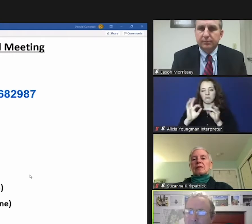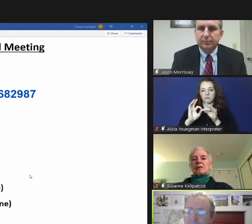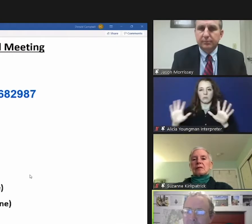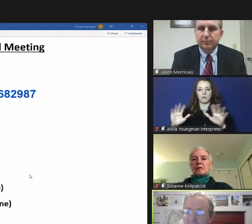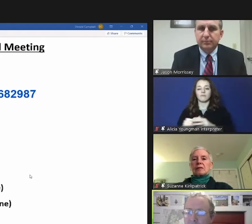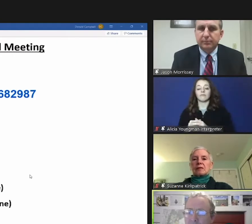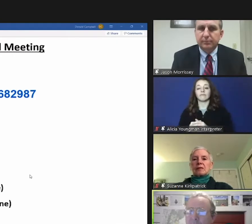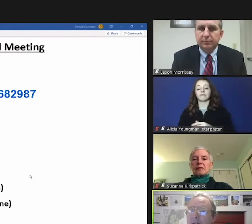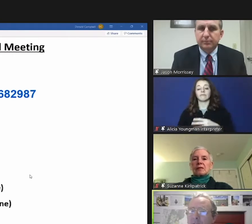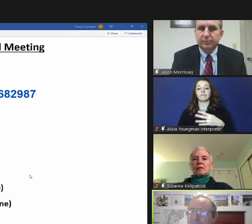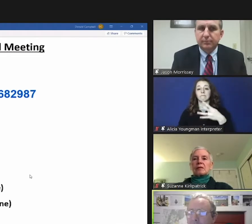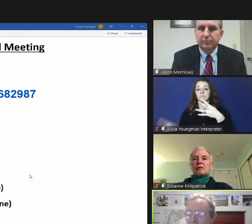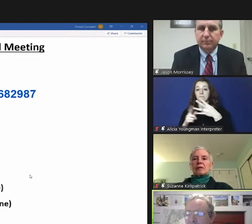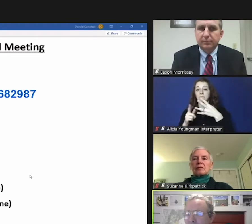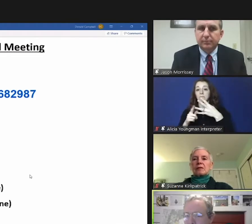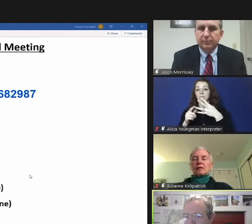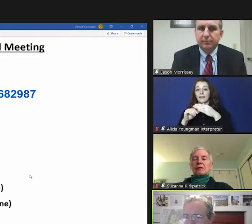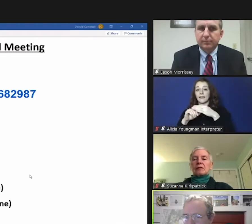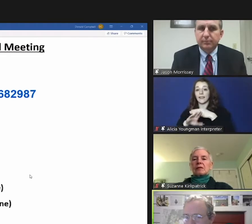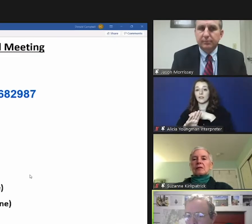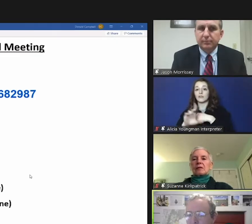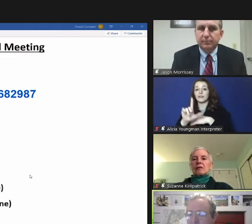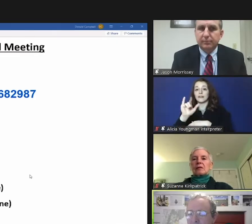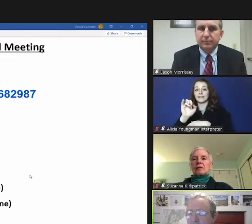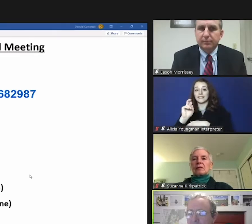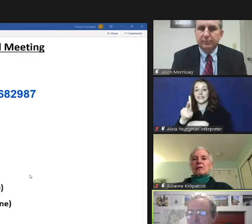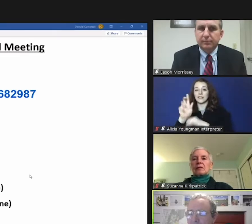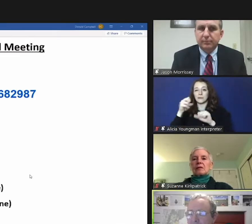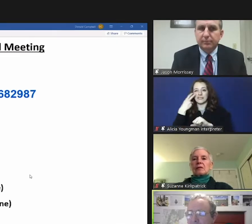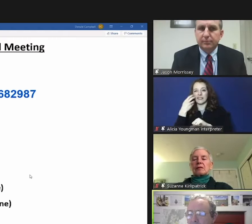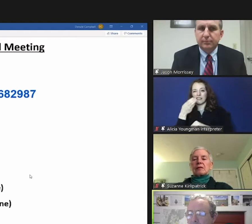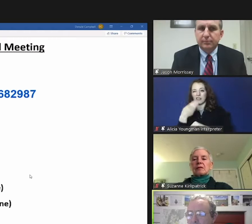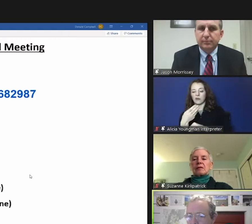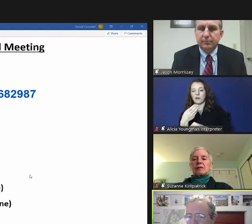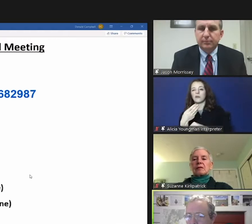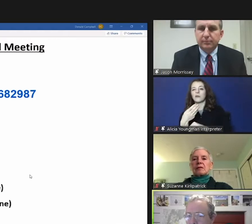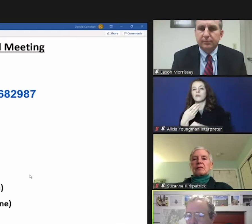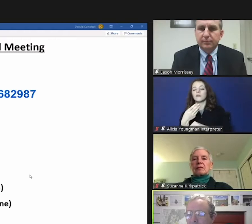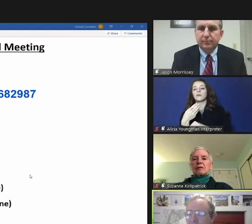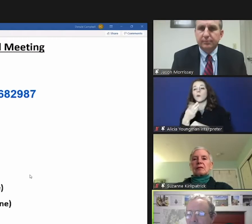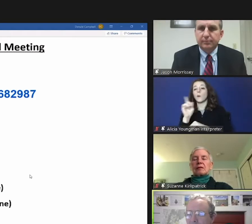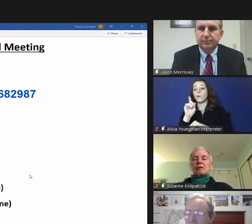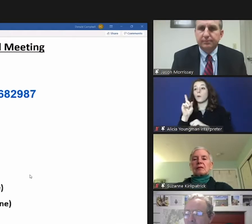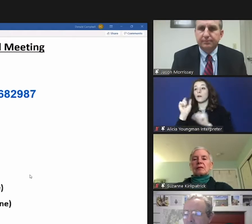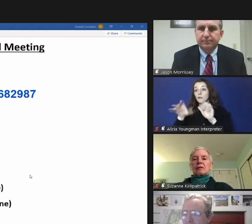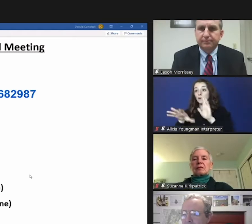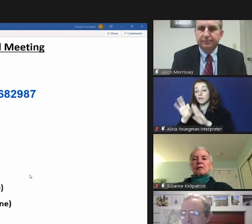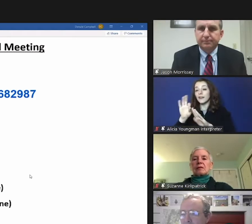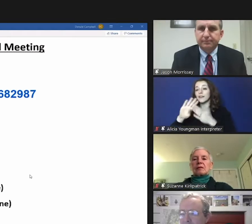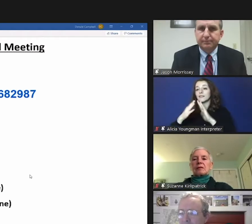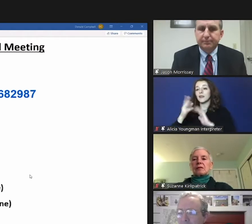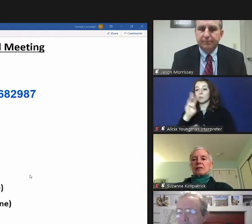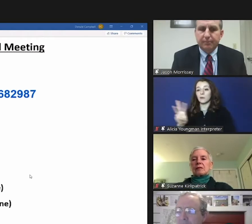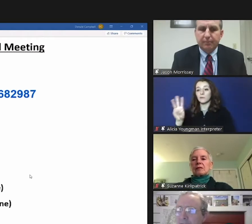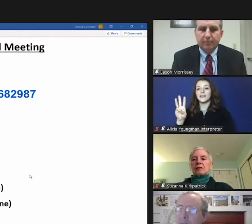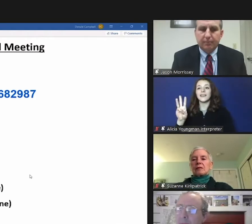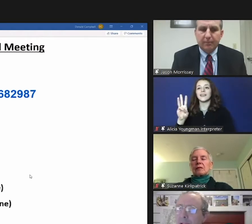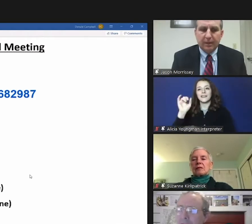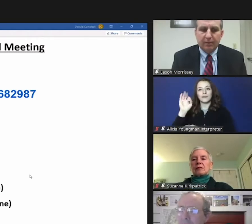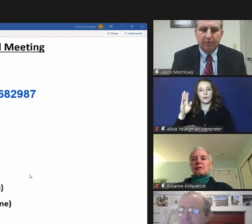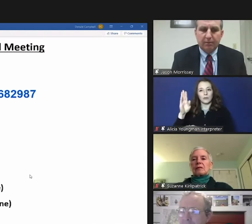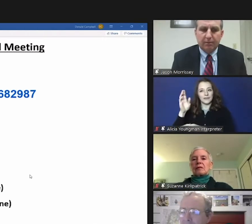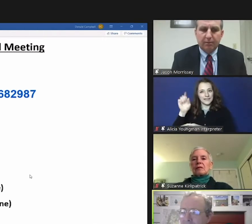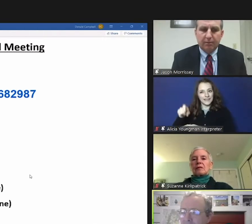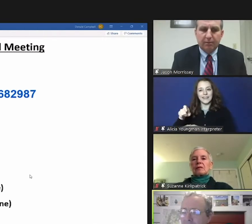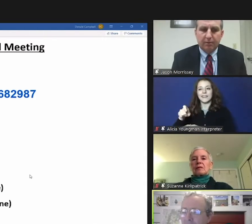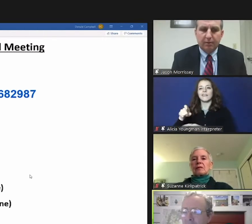The third way is to enter the following link, which is posted at the town website if you need it. It's a long link, so I'm not going to recite it,